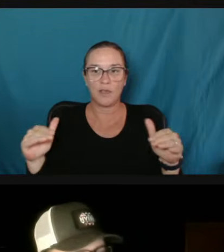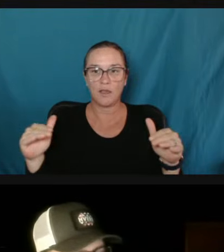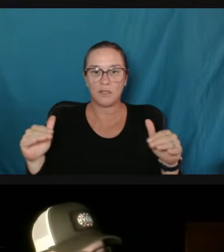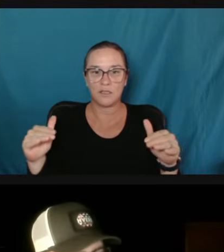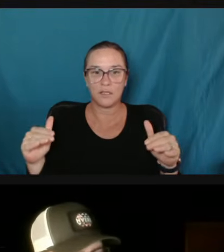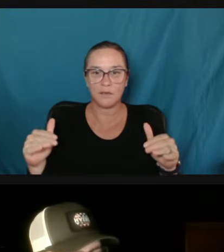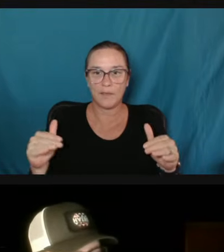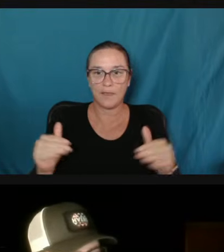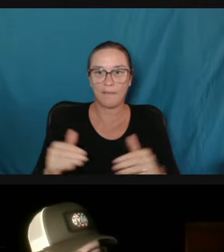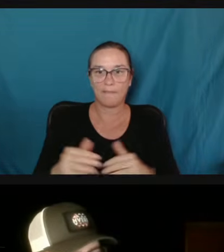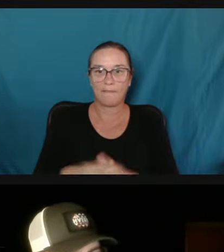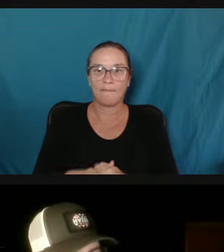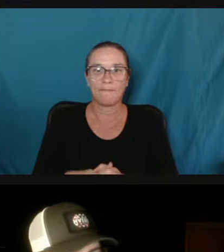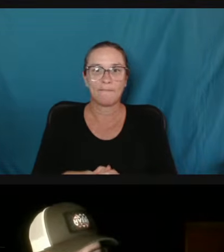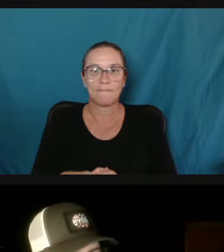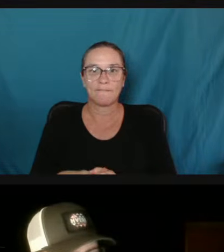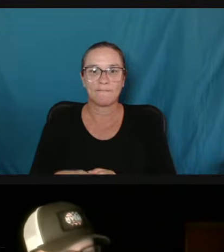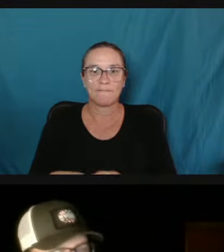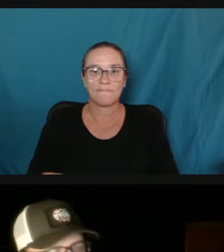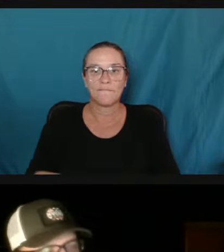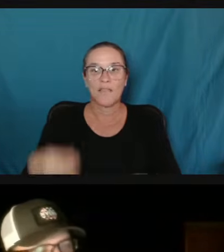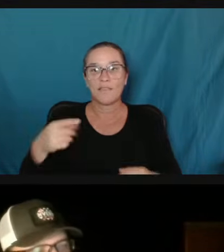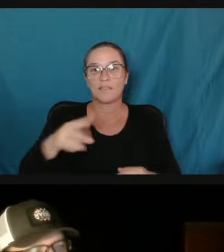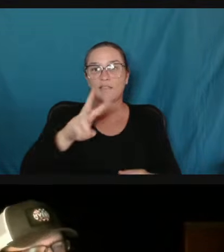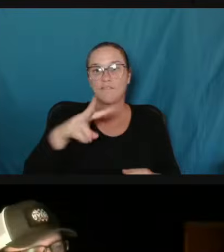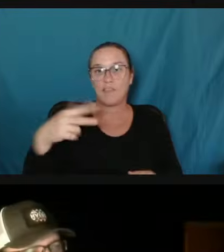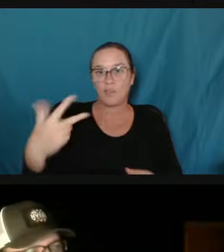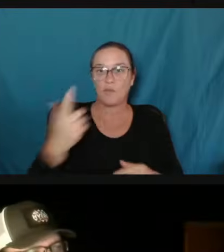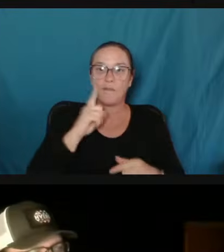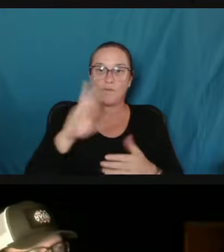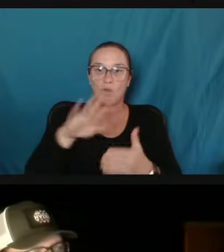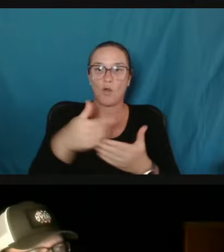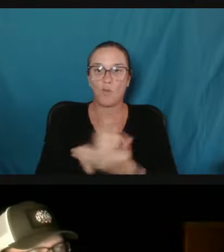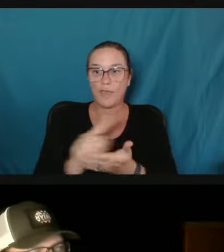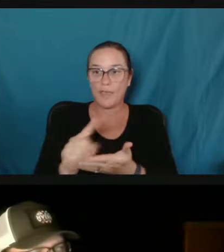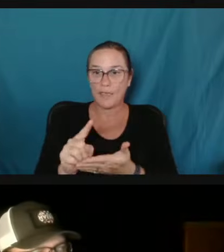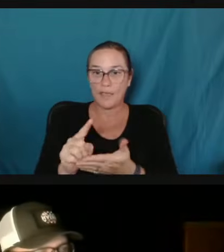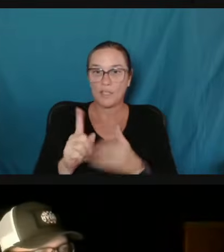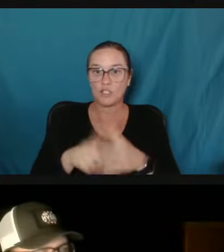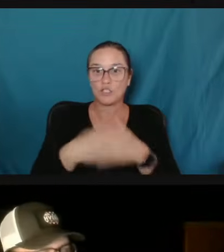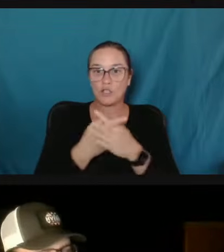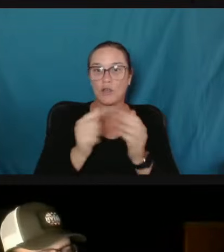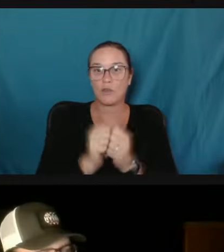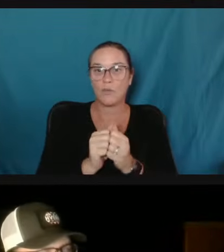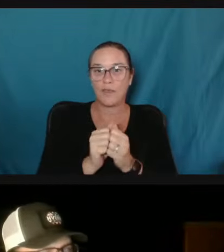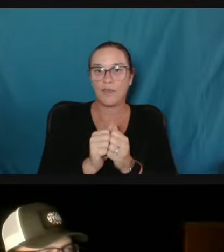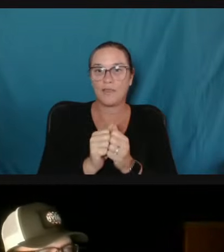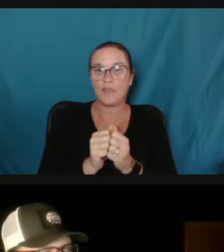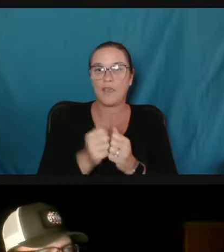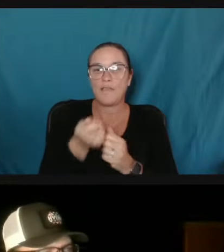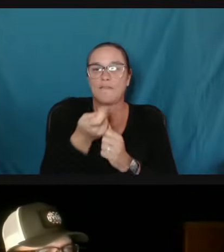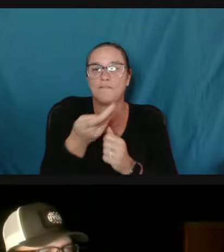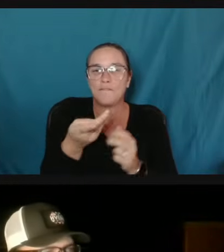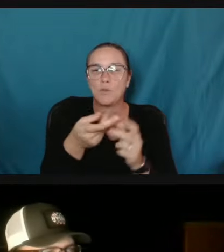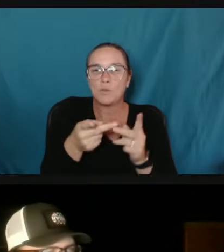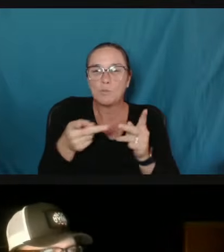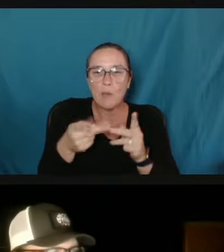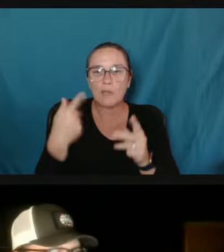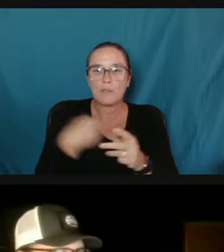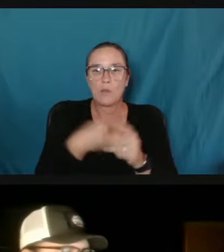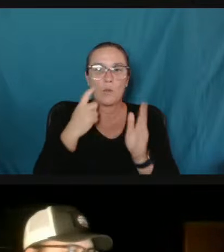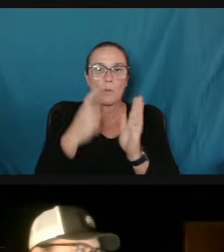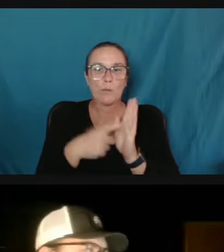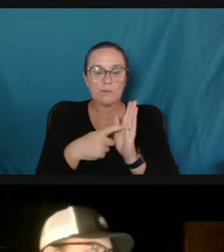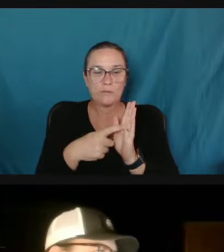Here is the V3 camera for all week. Starting off with just those few spots that we're noting about a week ago during our update,